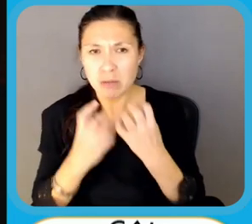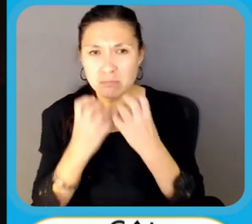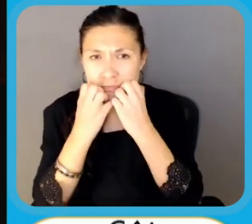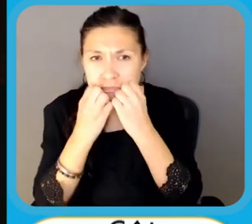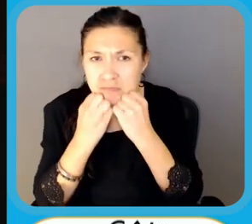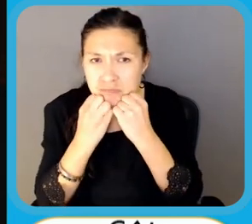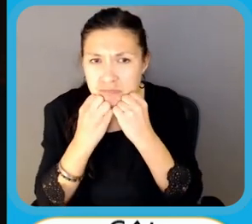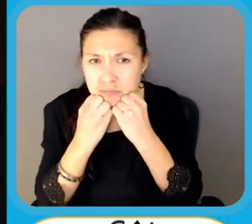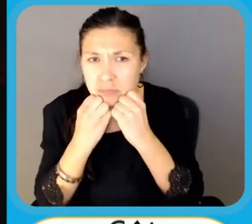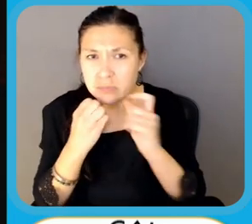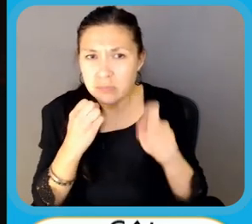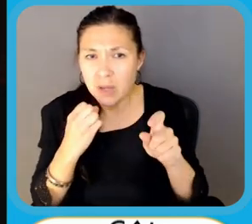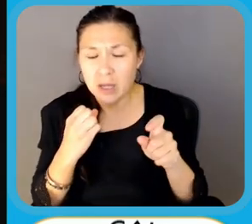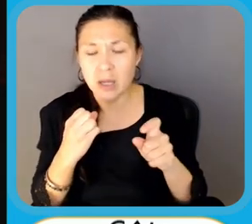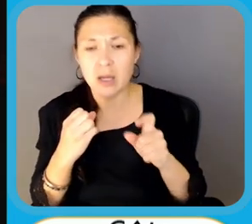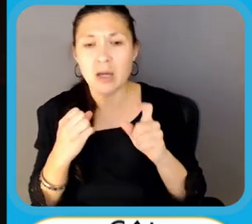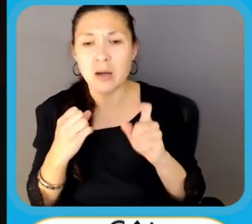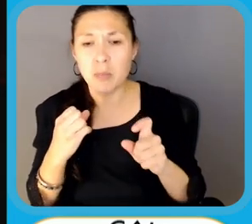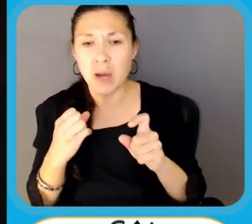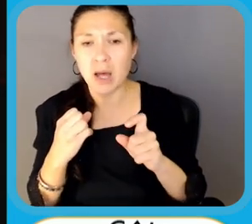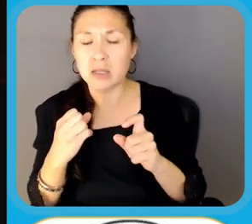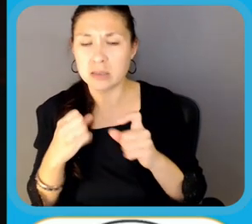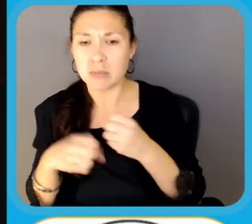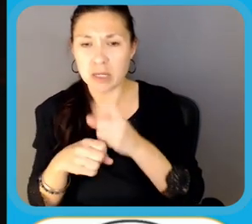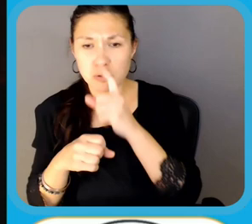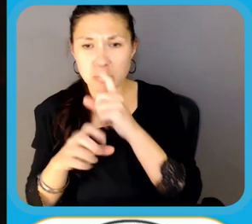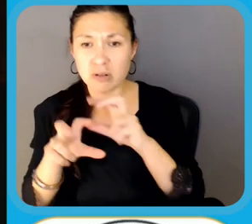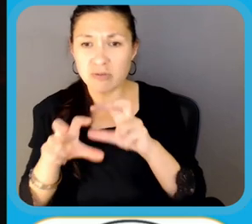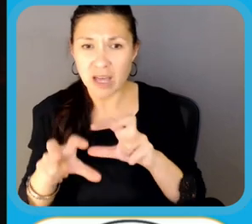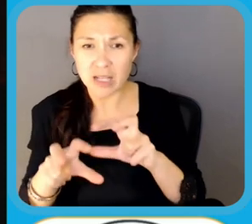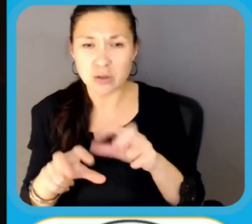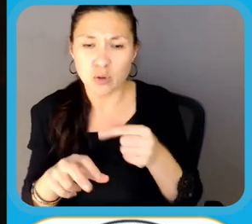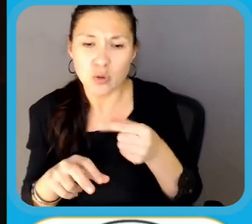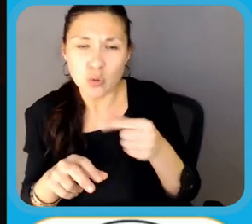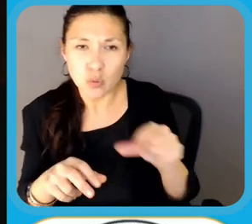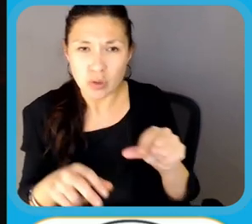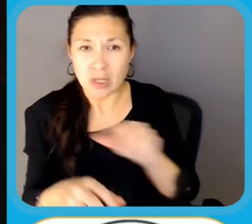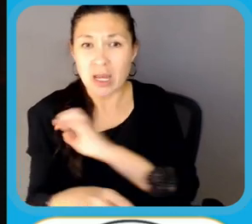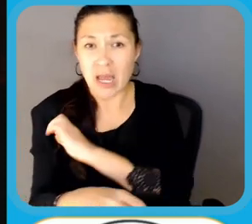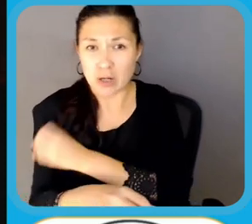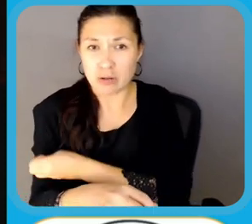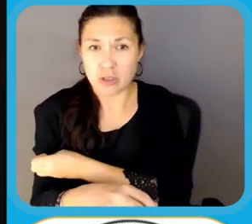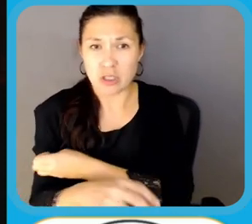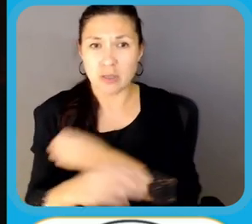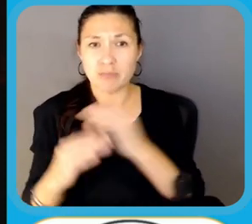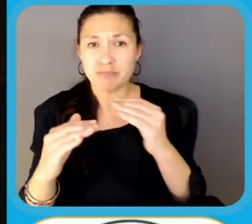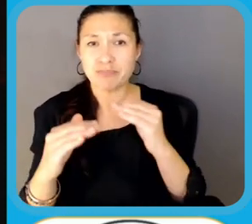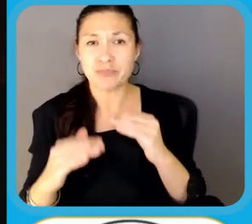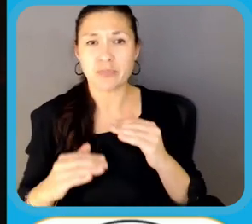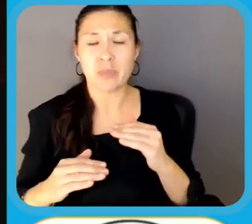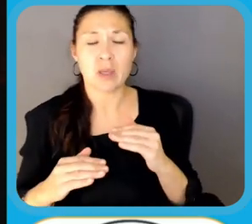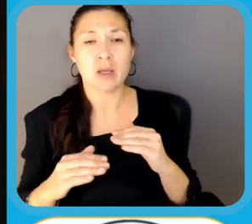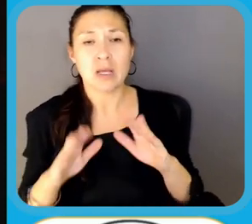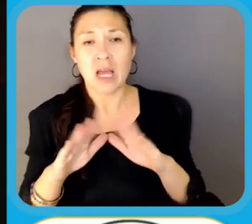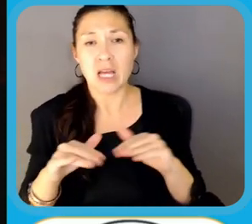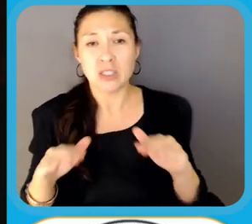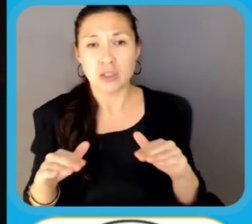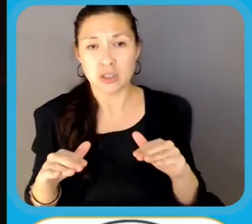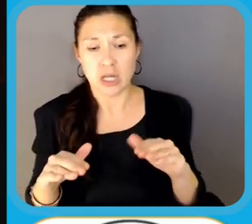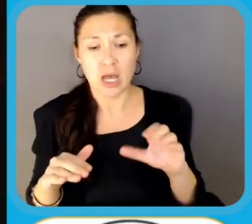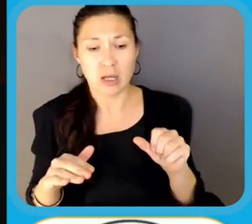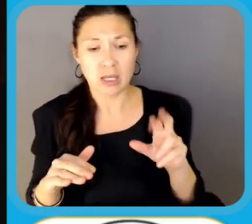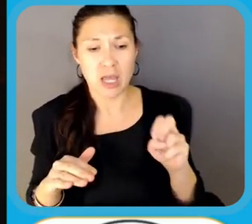we must invest in clean energy. We believe that childcare should be affordable